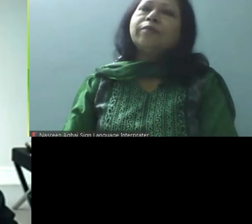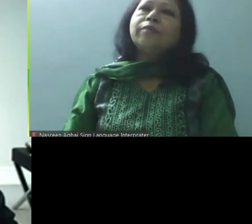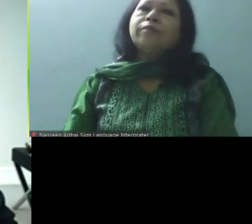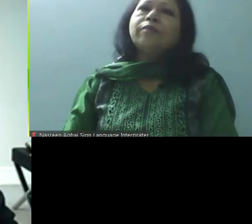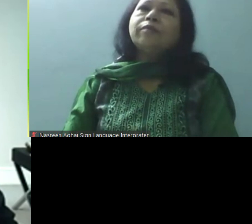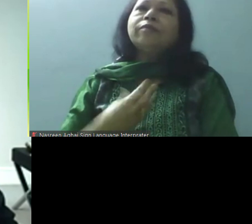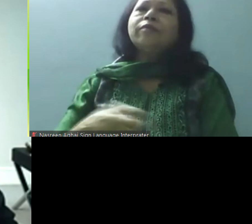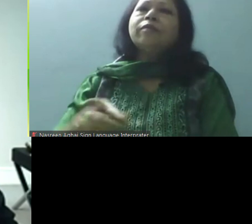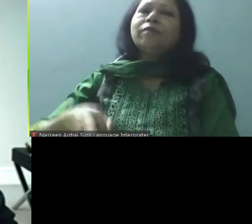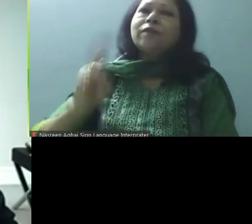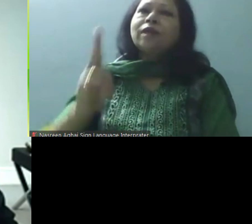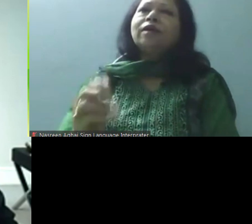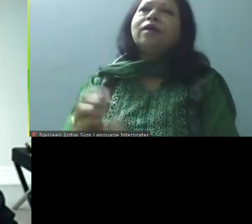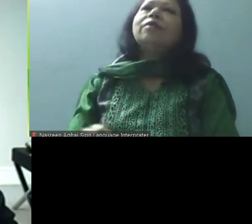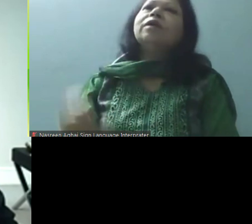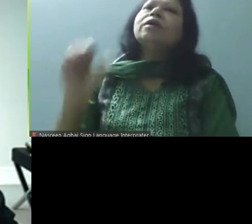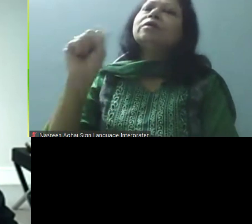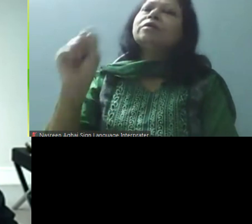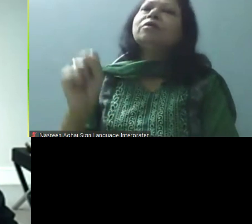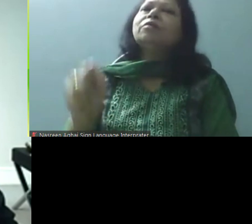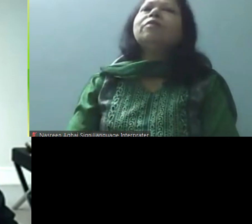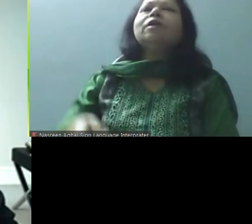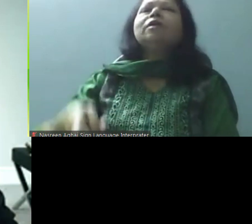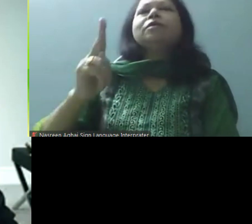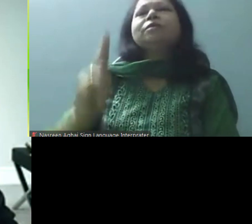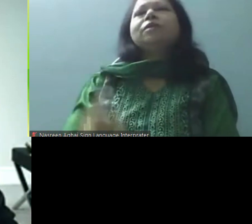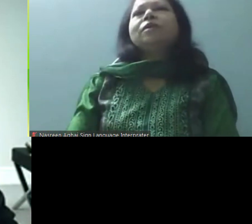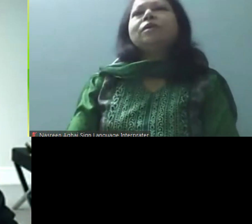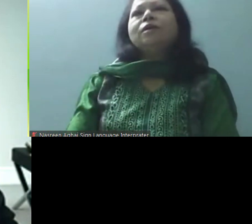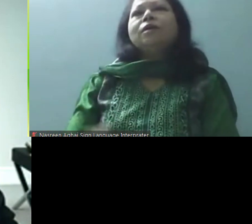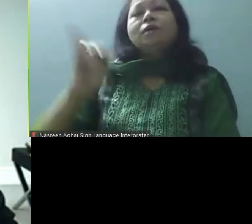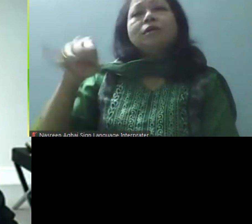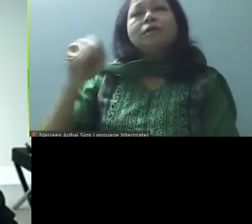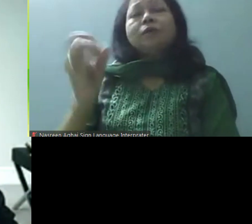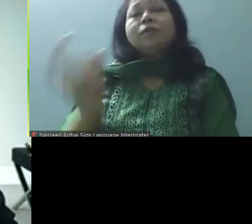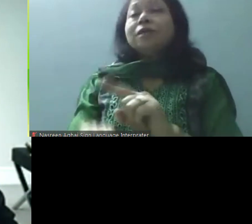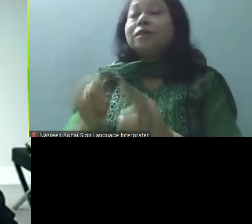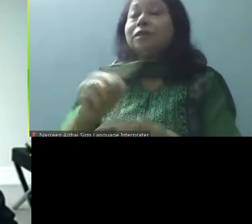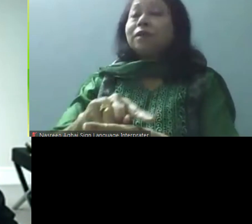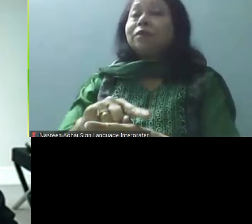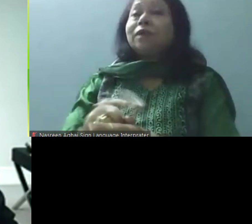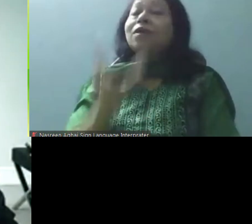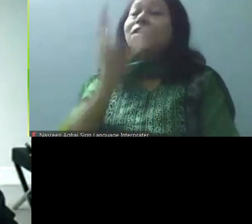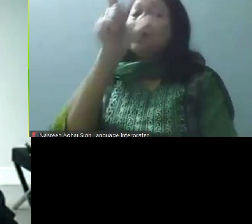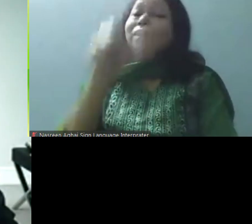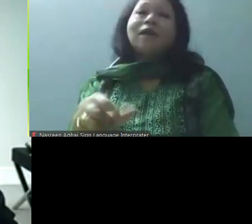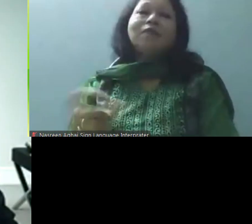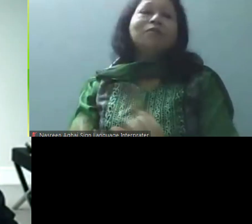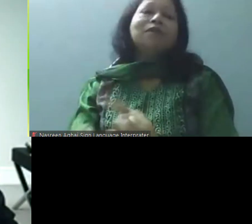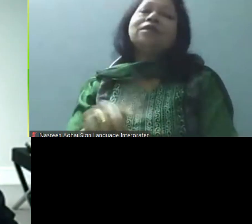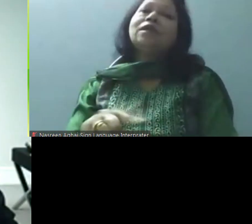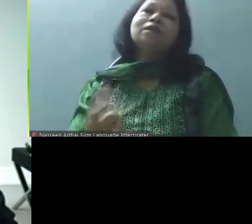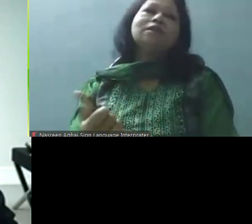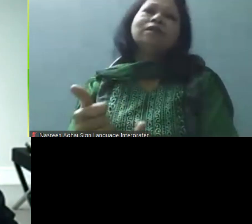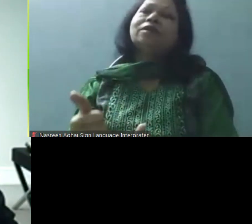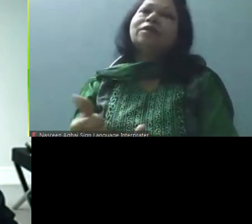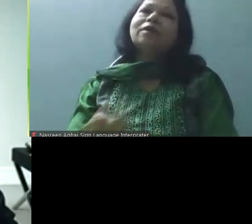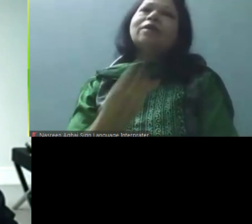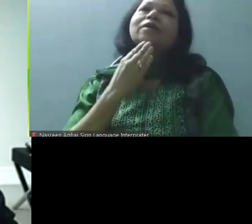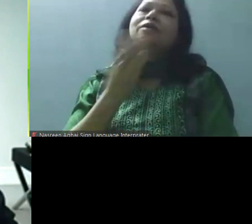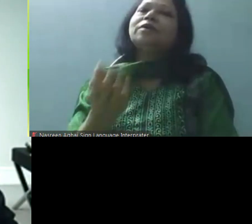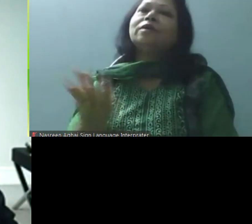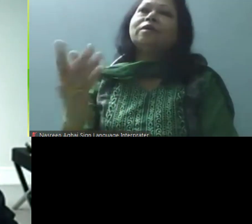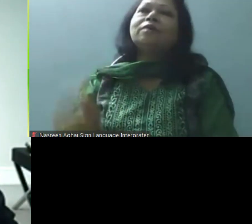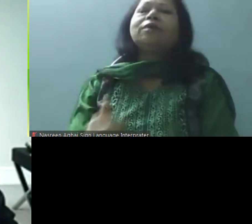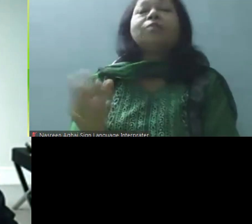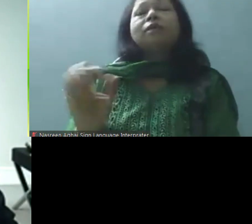use any software, and Julius was able to change my brother's life and make a difference to his